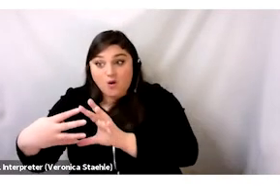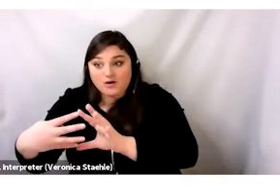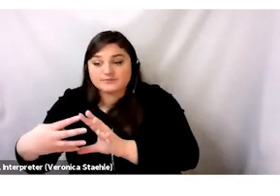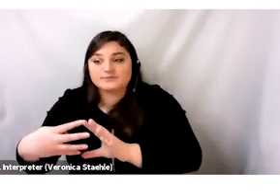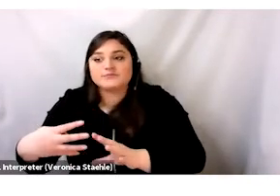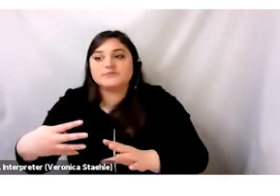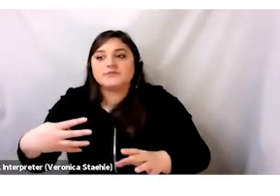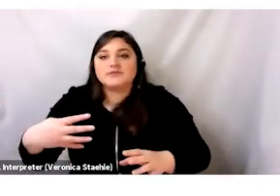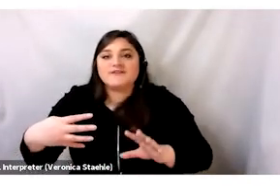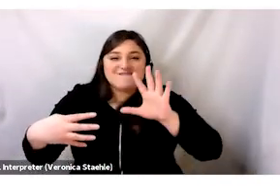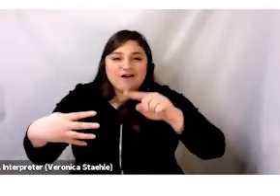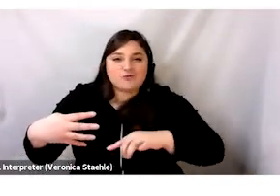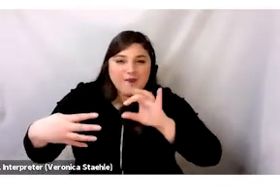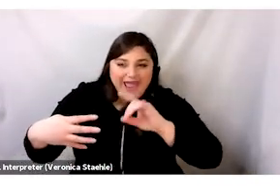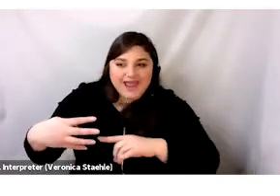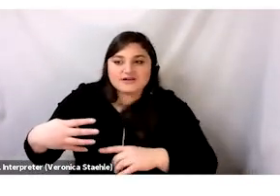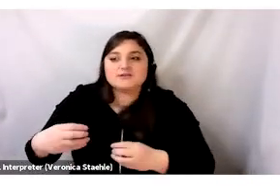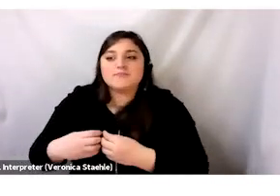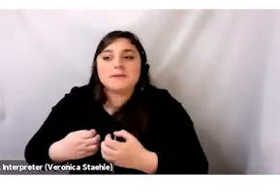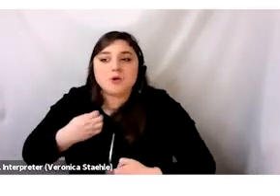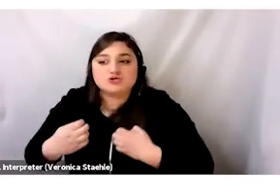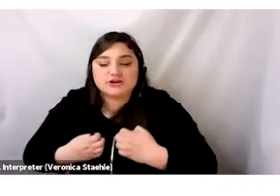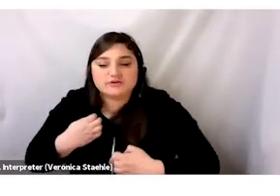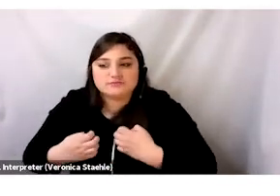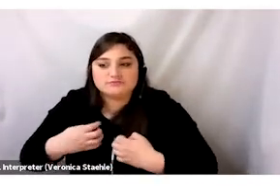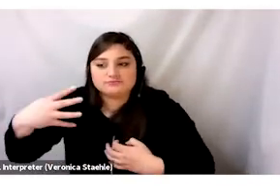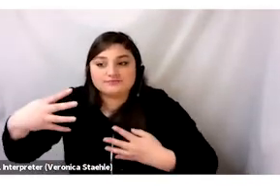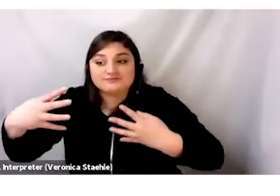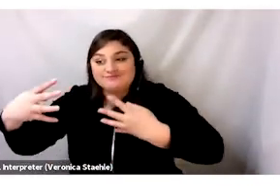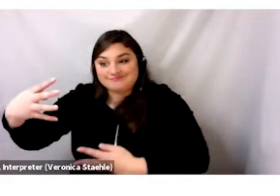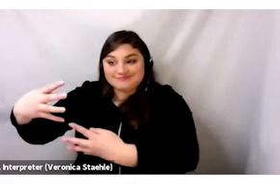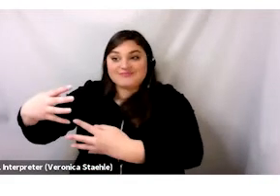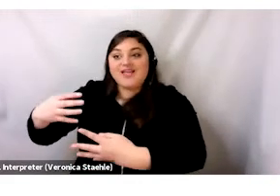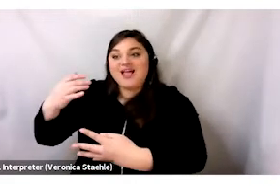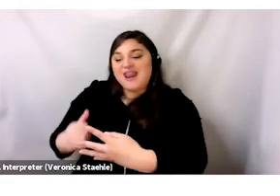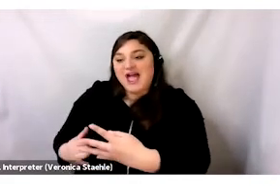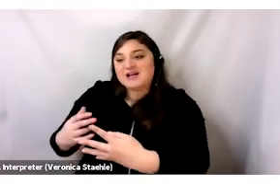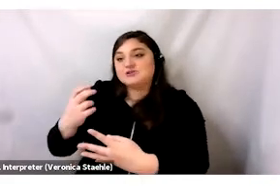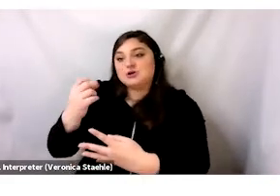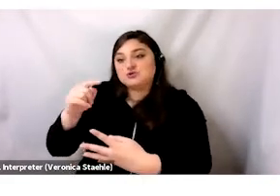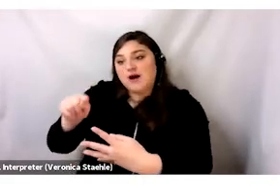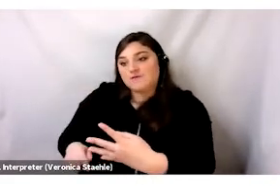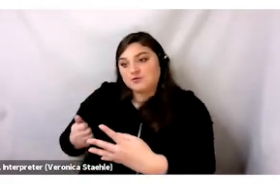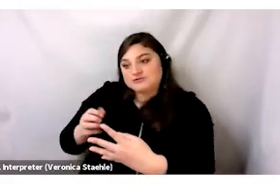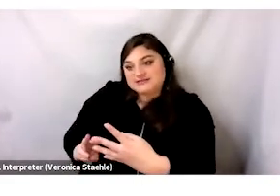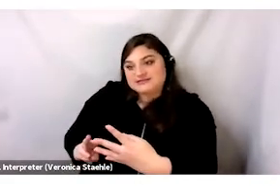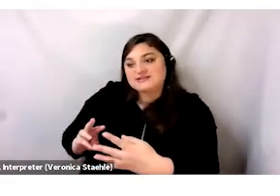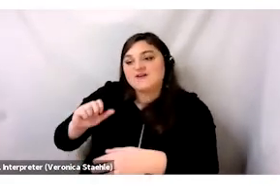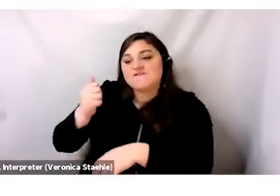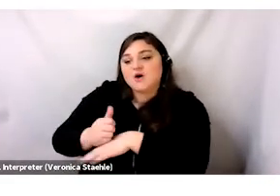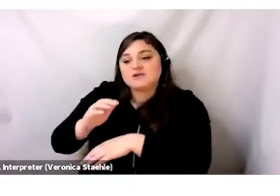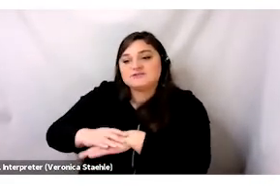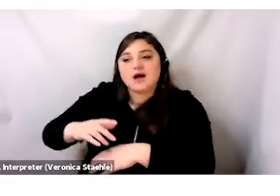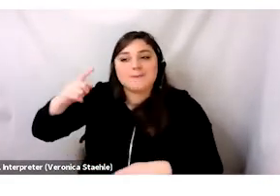emotions. The third set of four focus on the mind. And then the last set focuses on what we